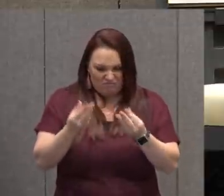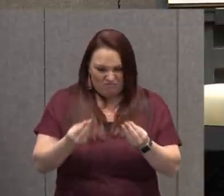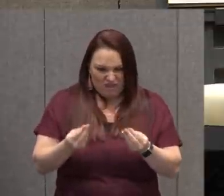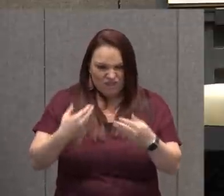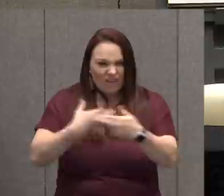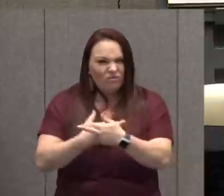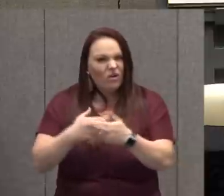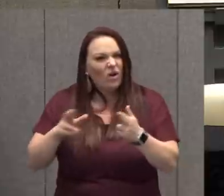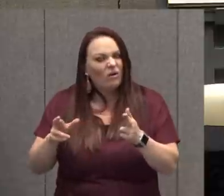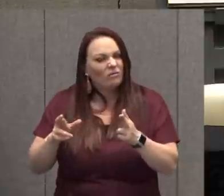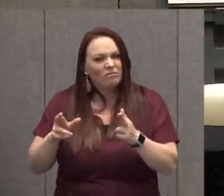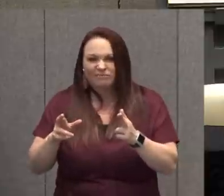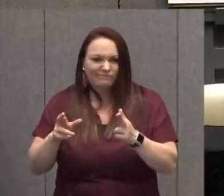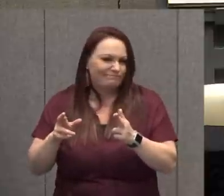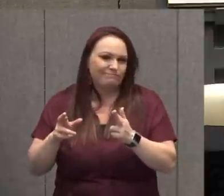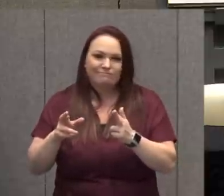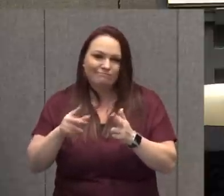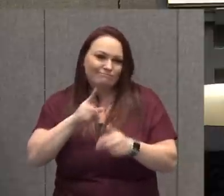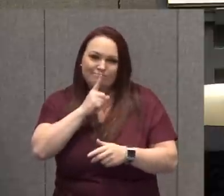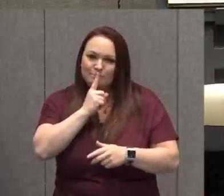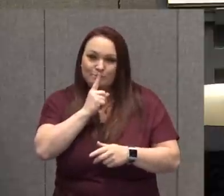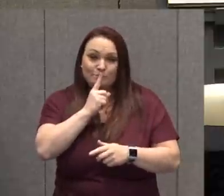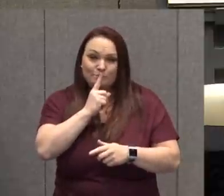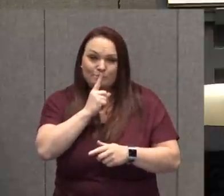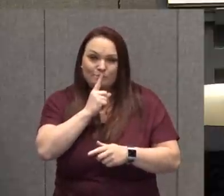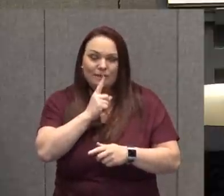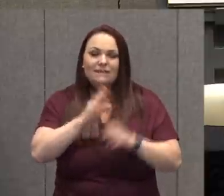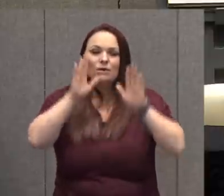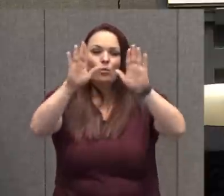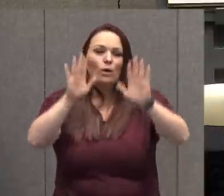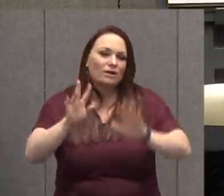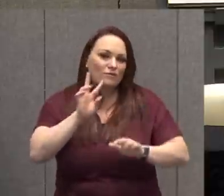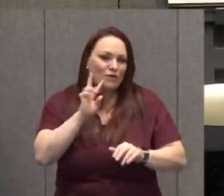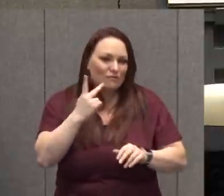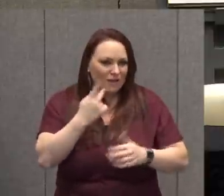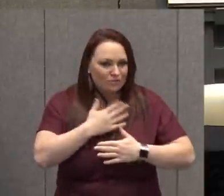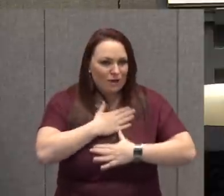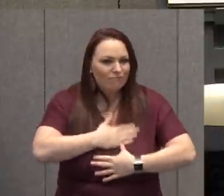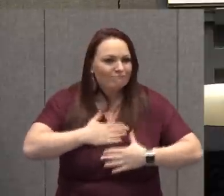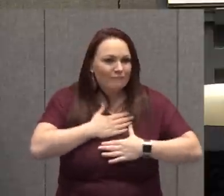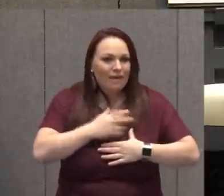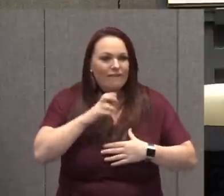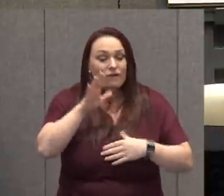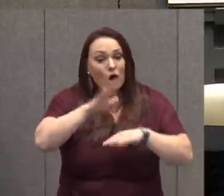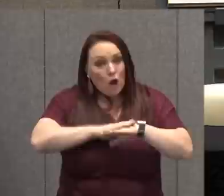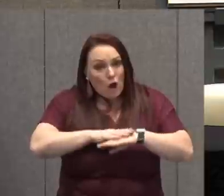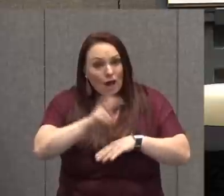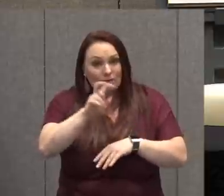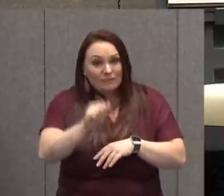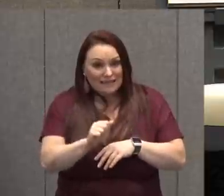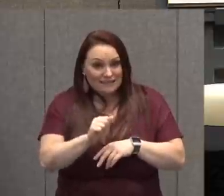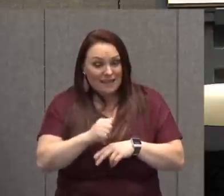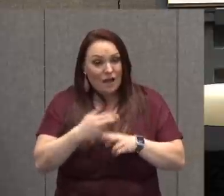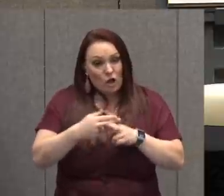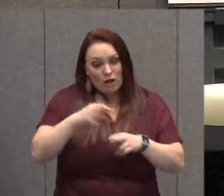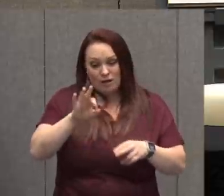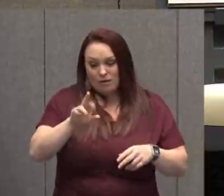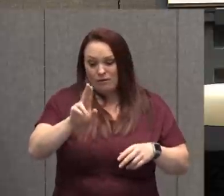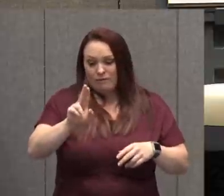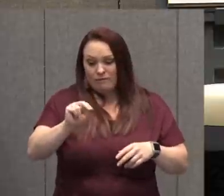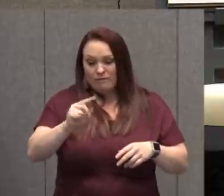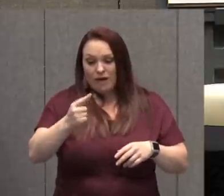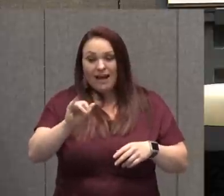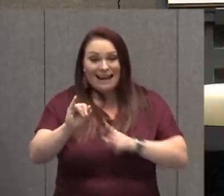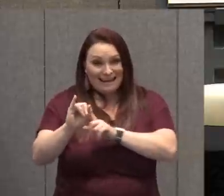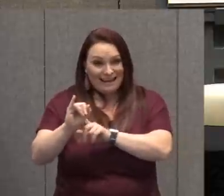mushy room? No. It's a wonderful vegetable that I like on pizza, a fungi, huh? So my challenge